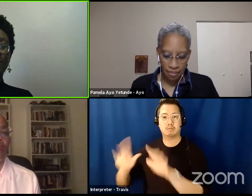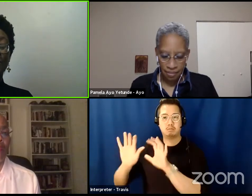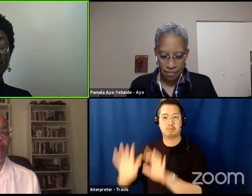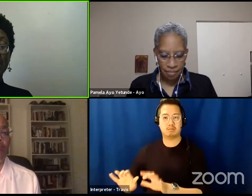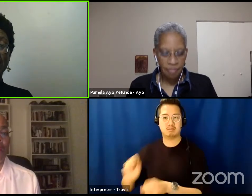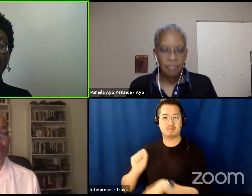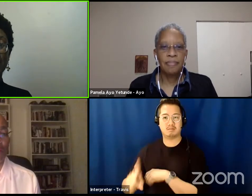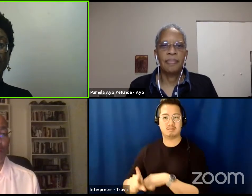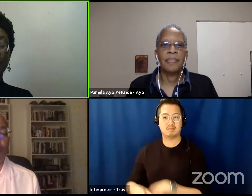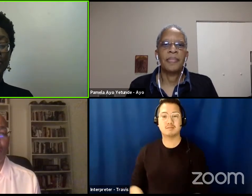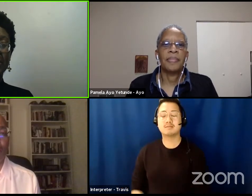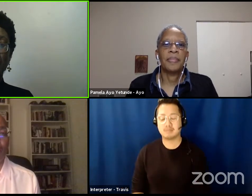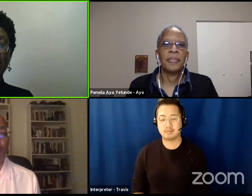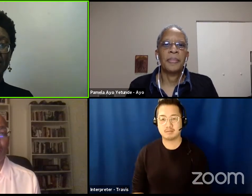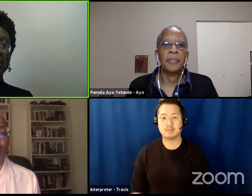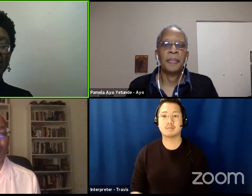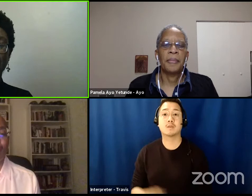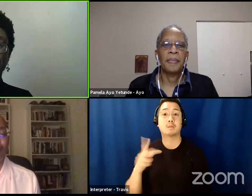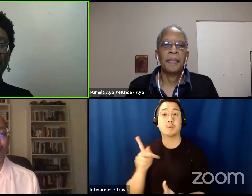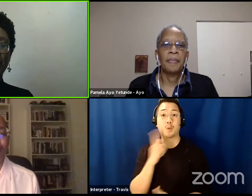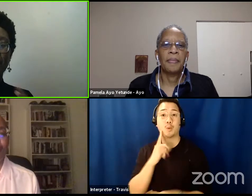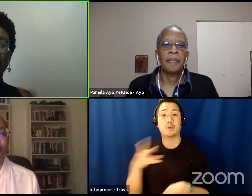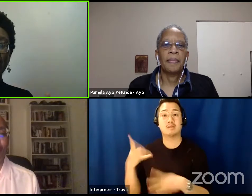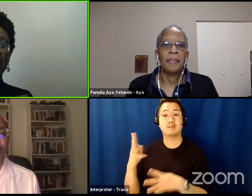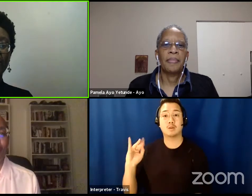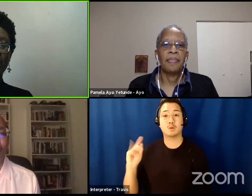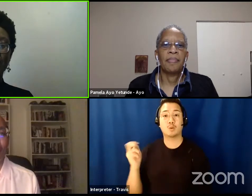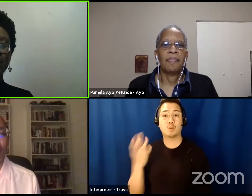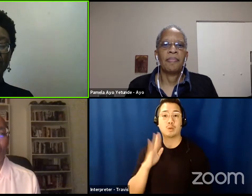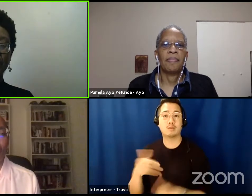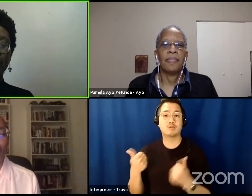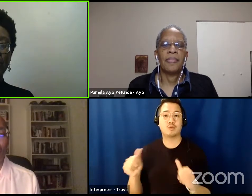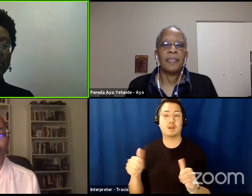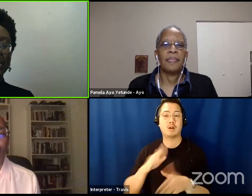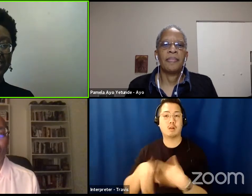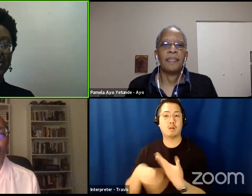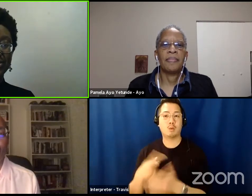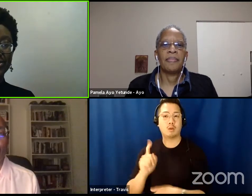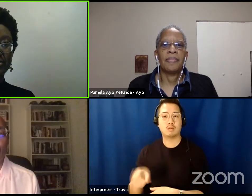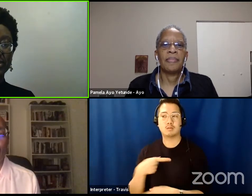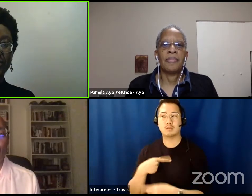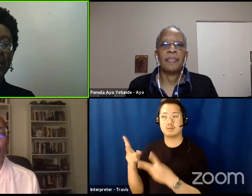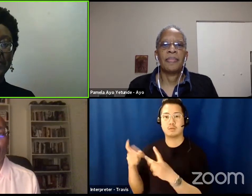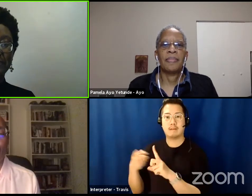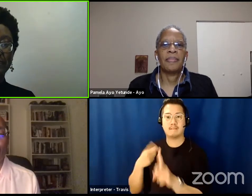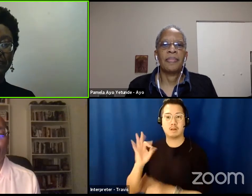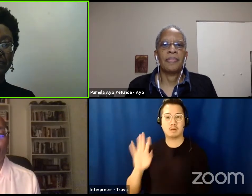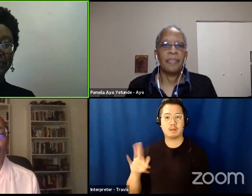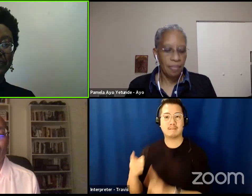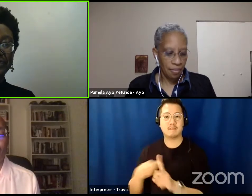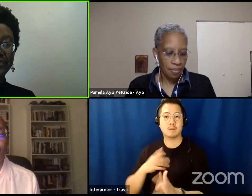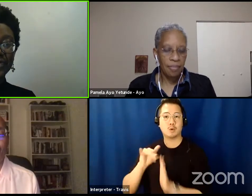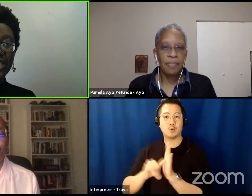of you streaming, Ian will do his best to bring in questions from Facebook and YouTube as well.